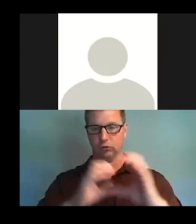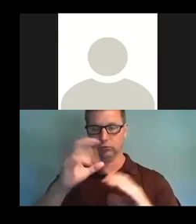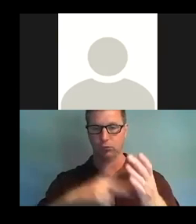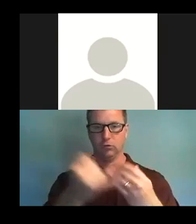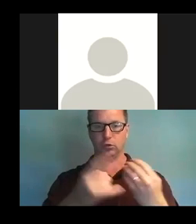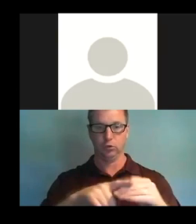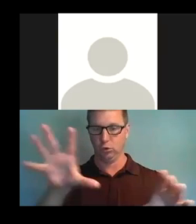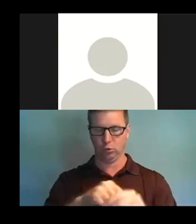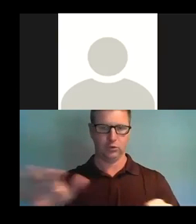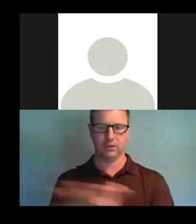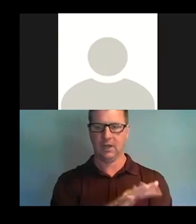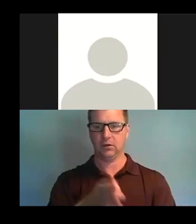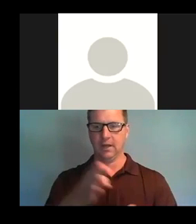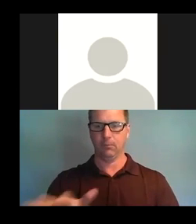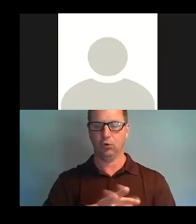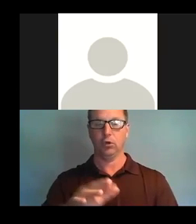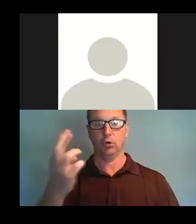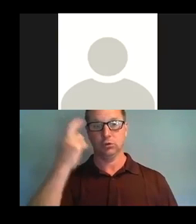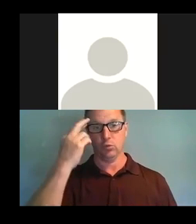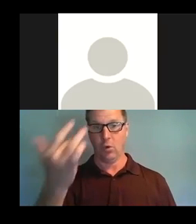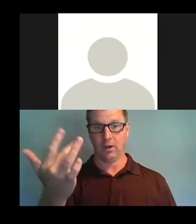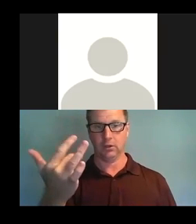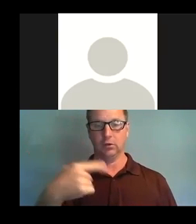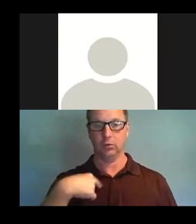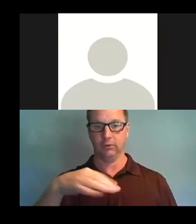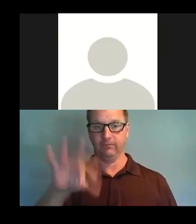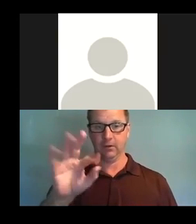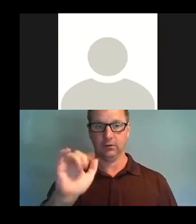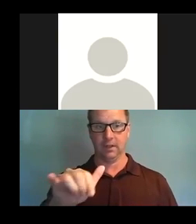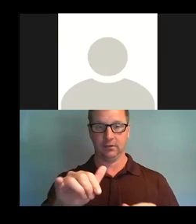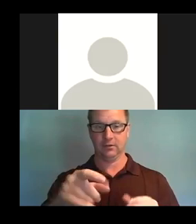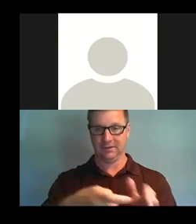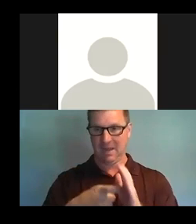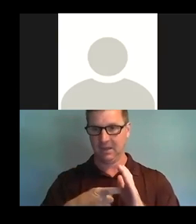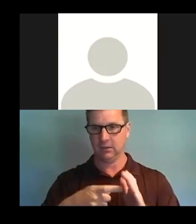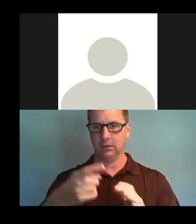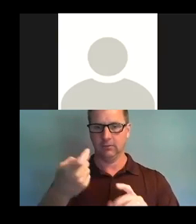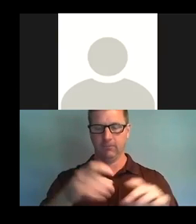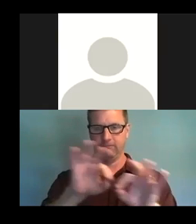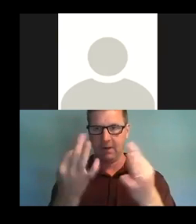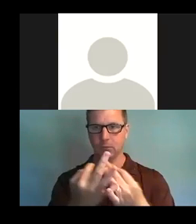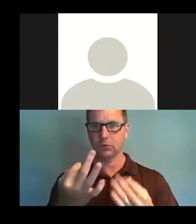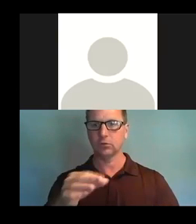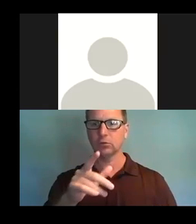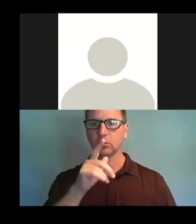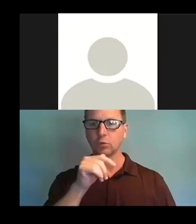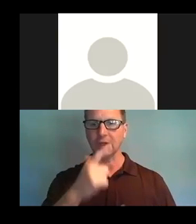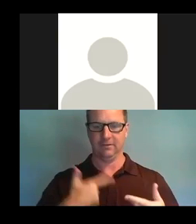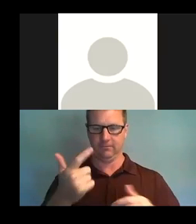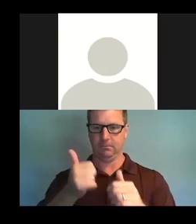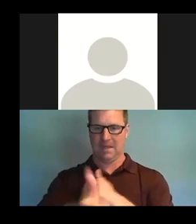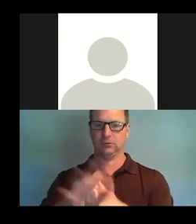entire neighborhood. And the reason for that request is we have found that the demand is coming from families who live beyond the 400